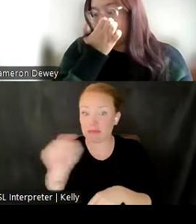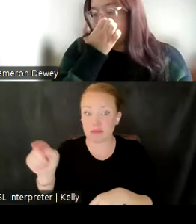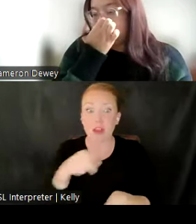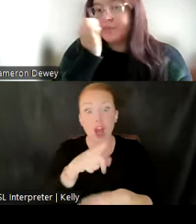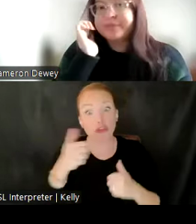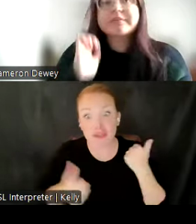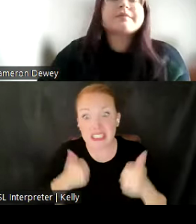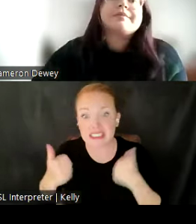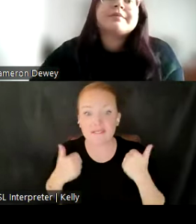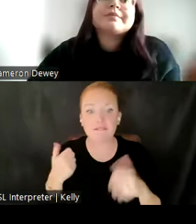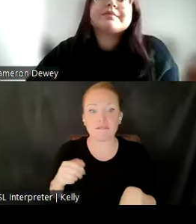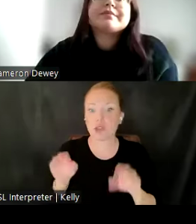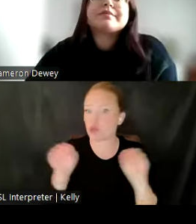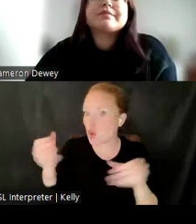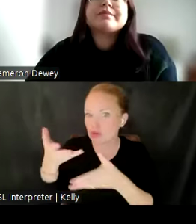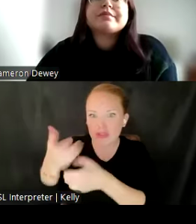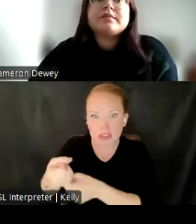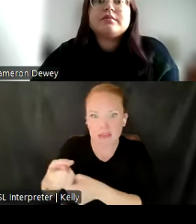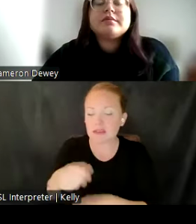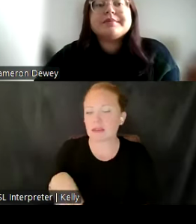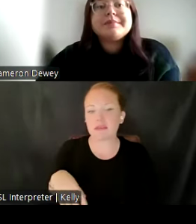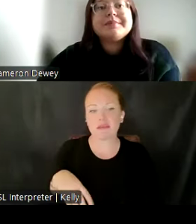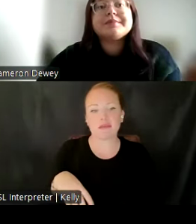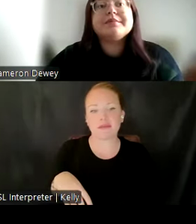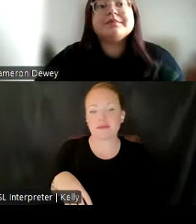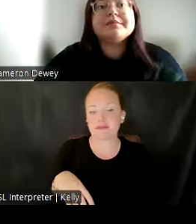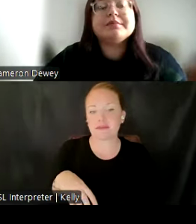Aggressiveness, lack of trust.